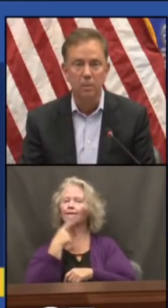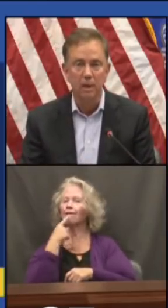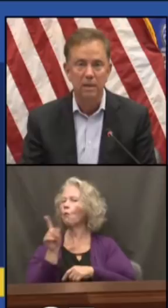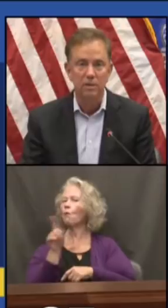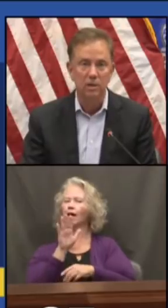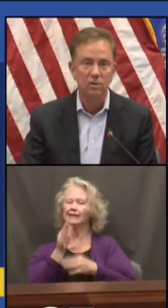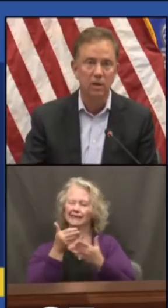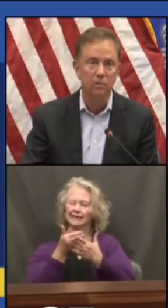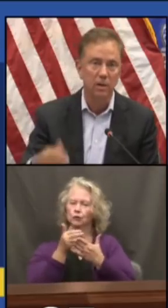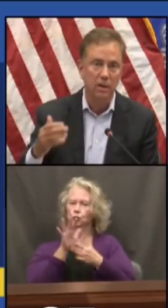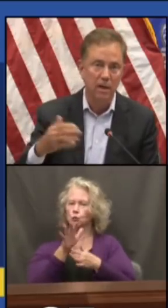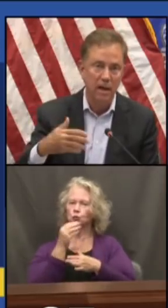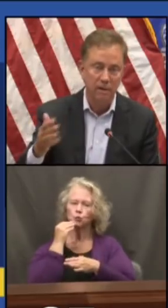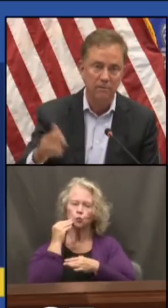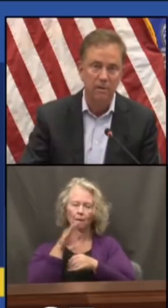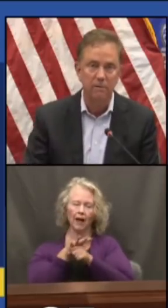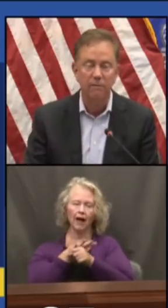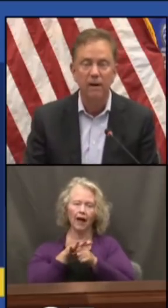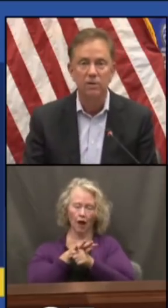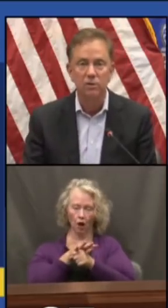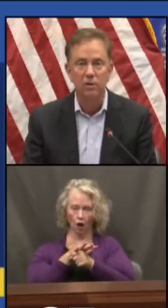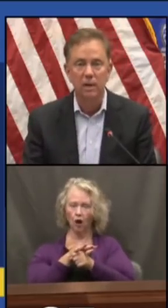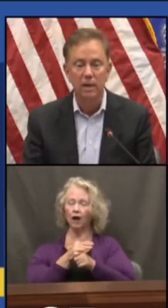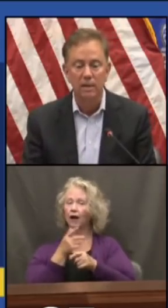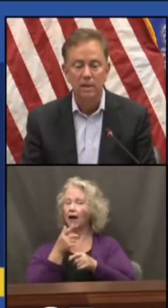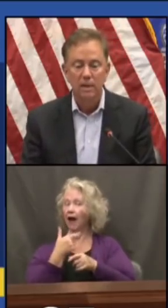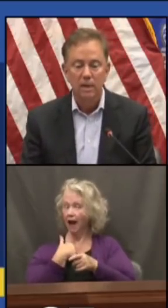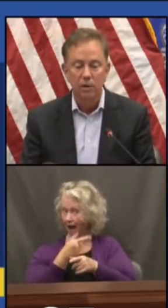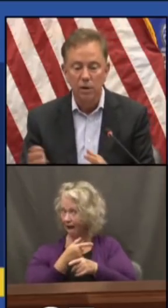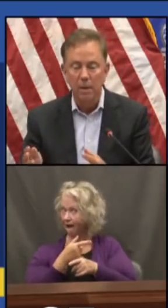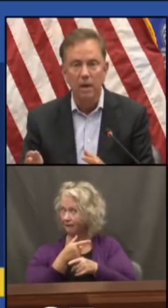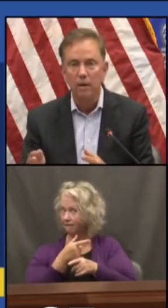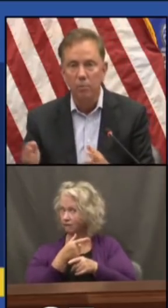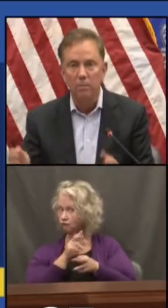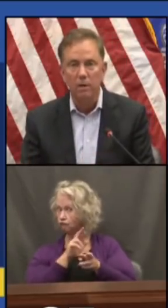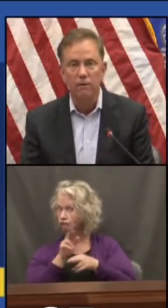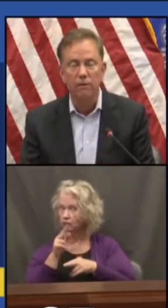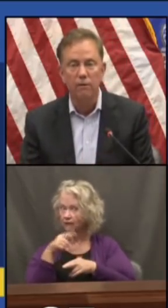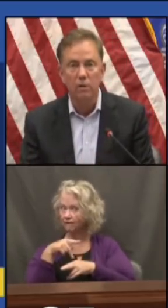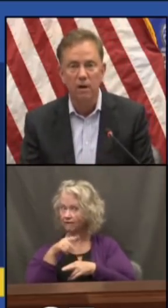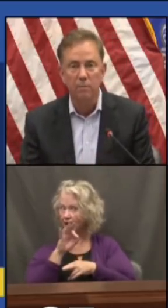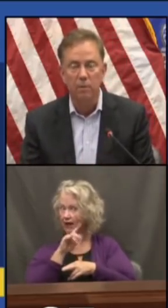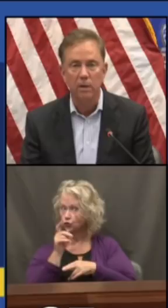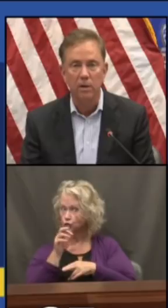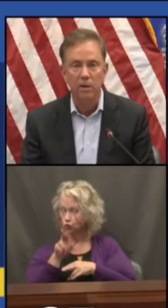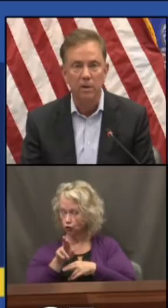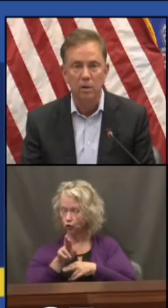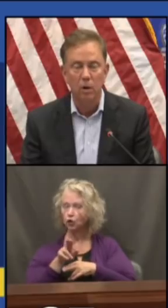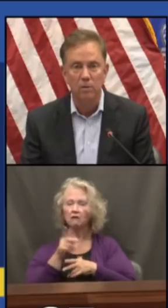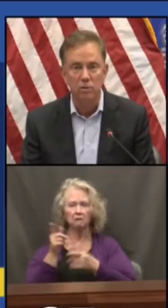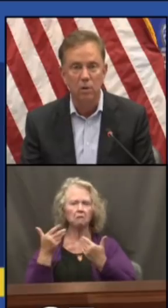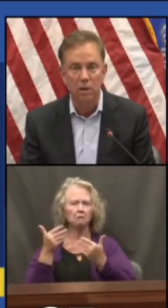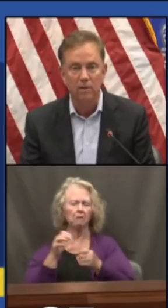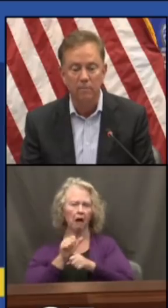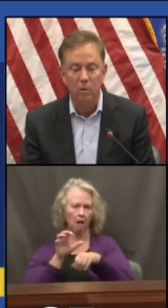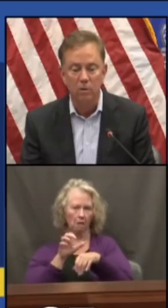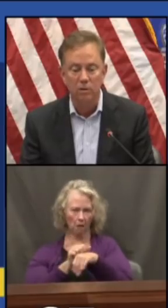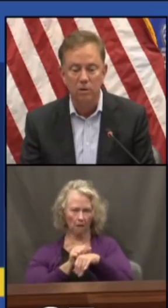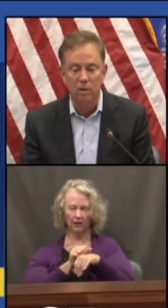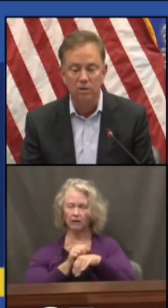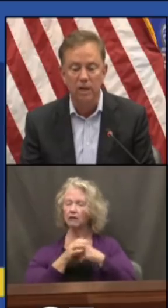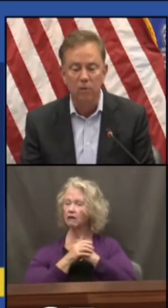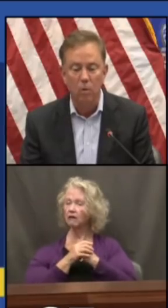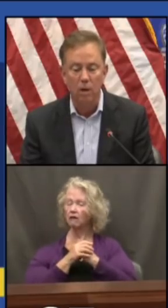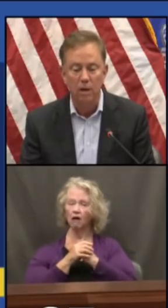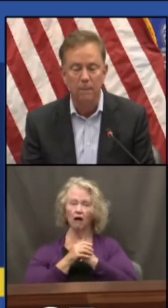vaccination spot is. They'll tell you whether they have Pfizer or not. You can make an appointment if you feel comfortable there. I think almost all of them are